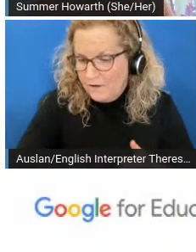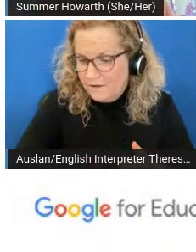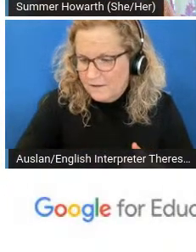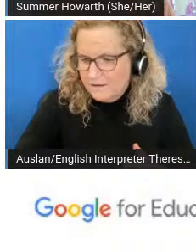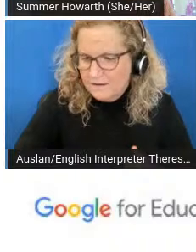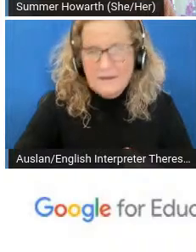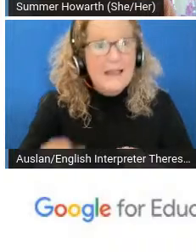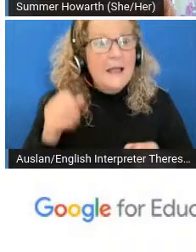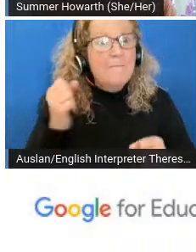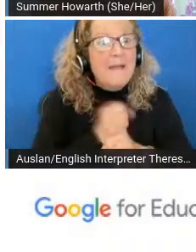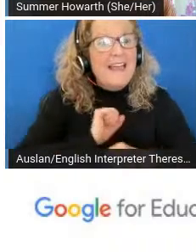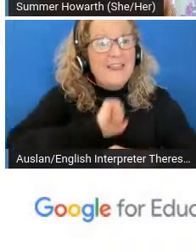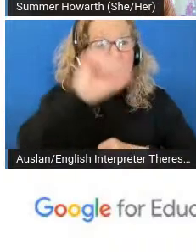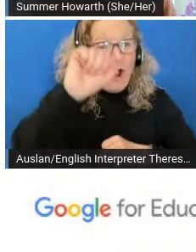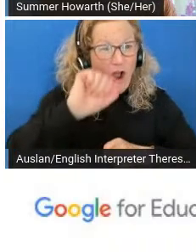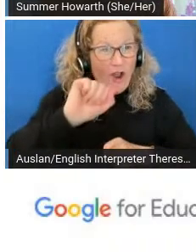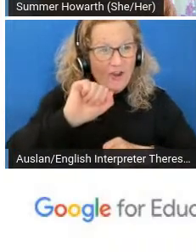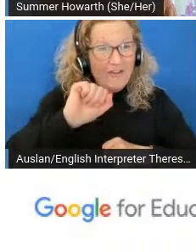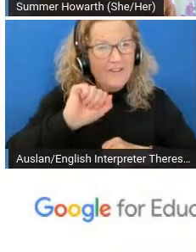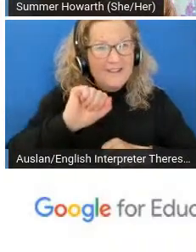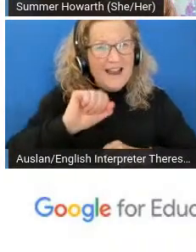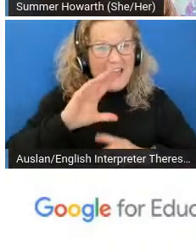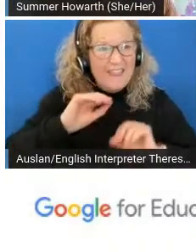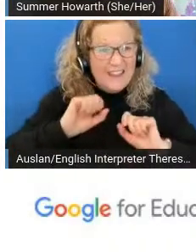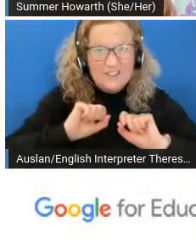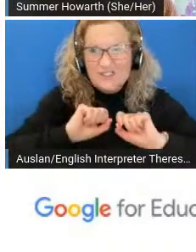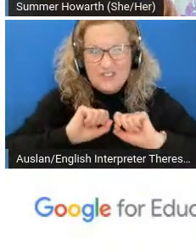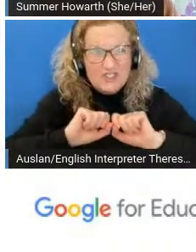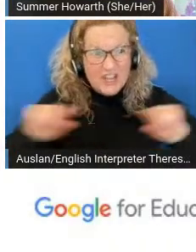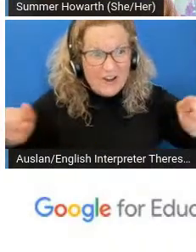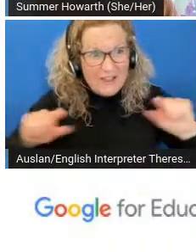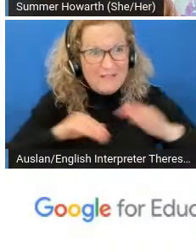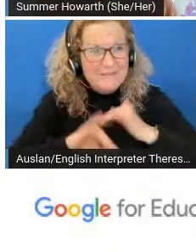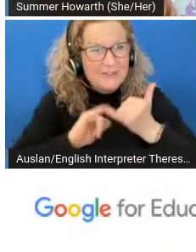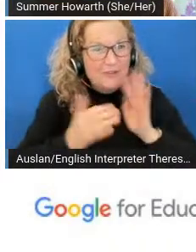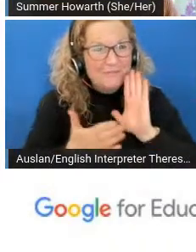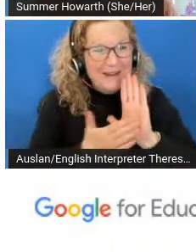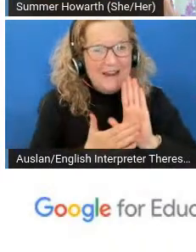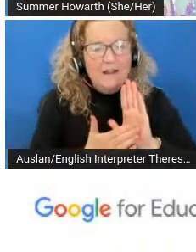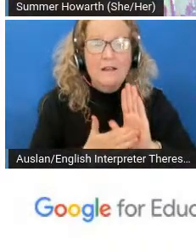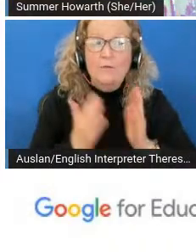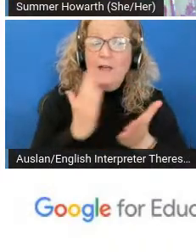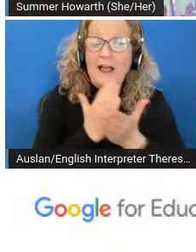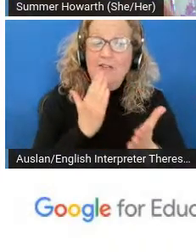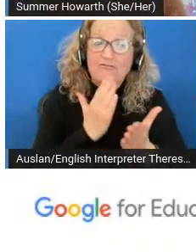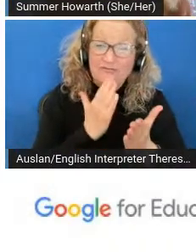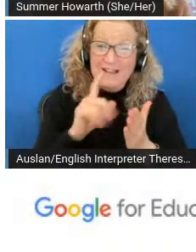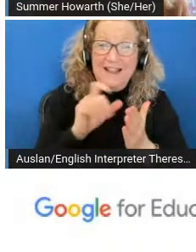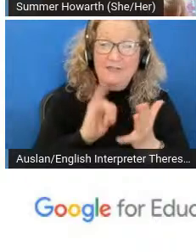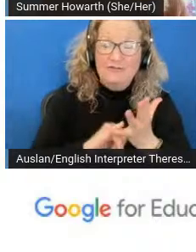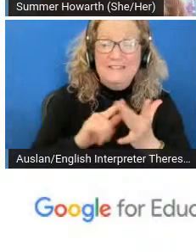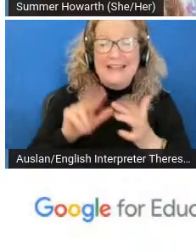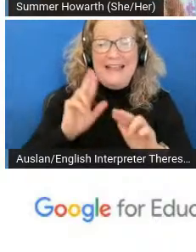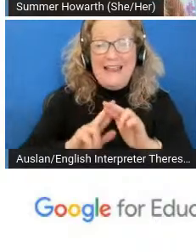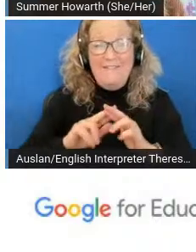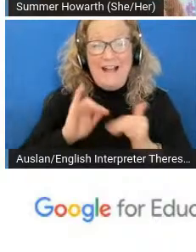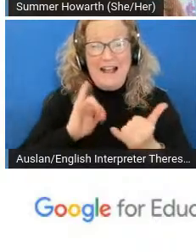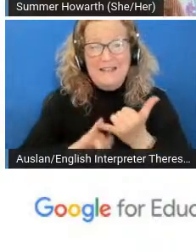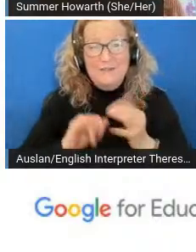social media. It was very cool. It's so cool. And if you want, if a squirrel can do it, you can do it. That's all I'm saying. Yeah.